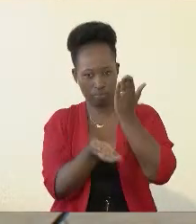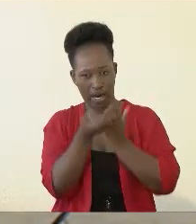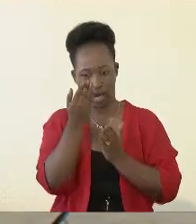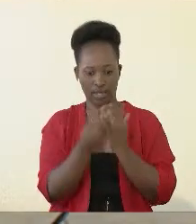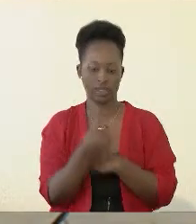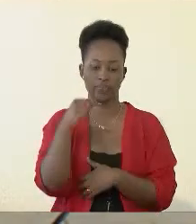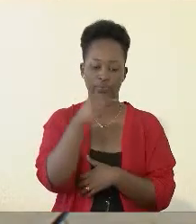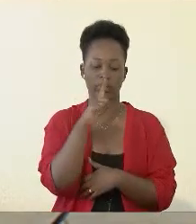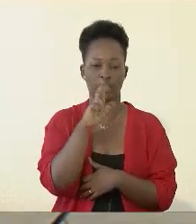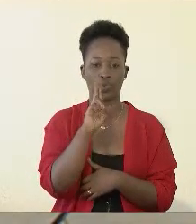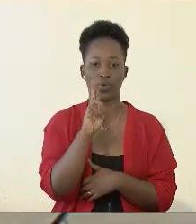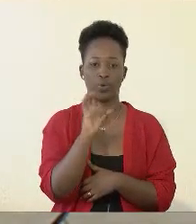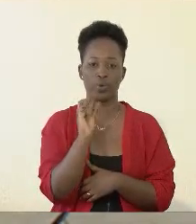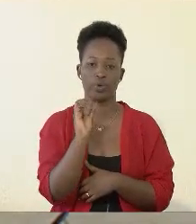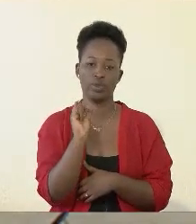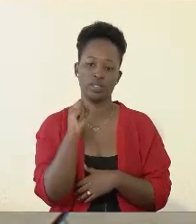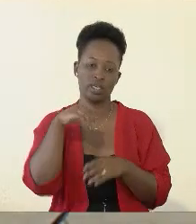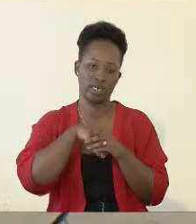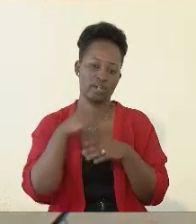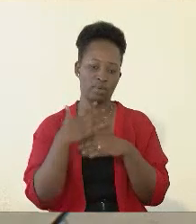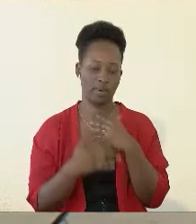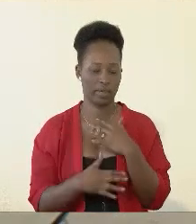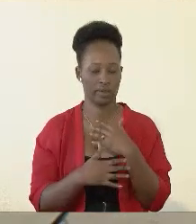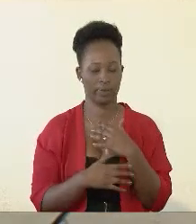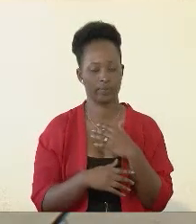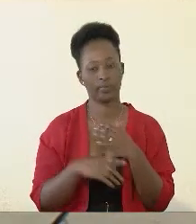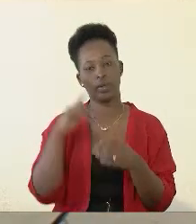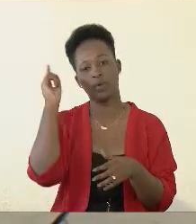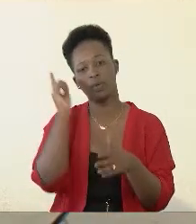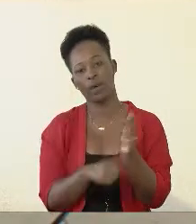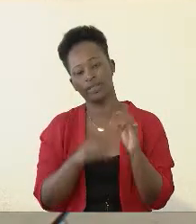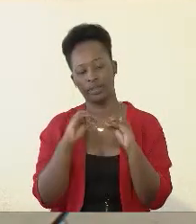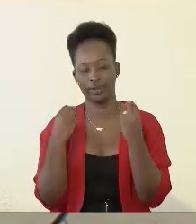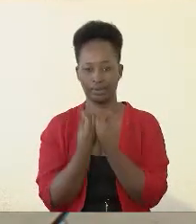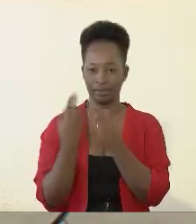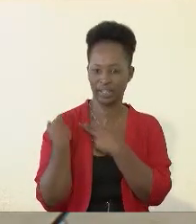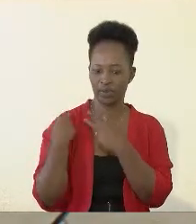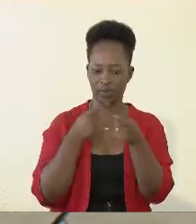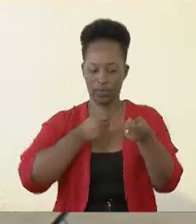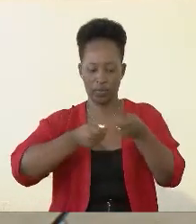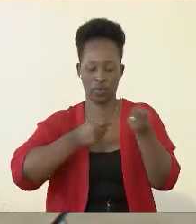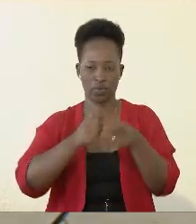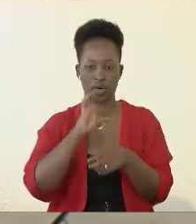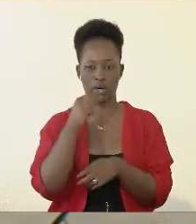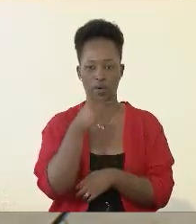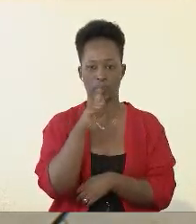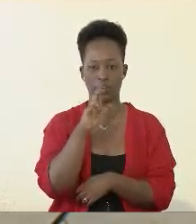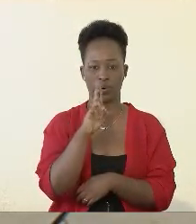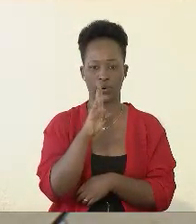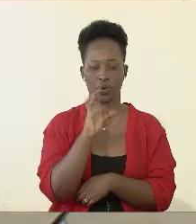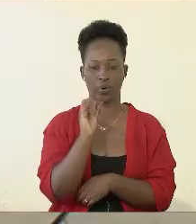glucose level in the blood. What are the organs that are responsible for controlling the glucose level in the